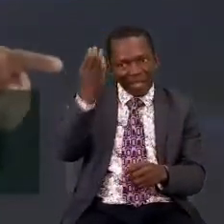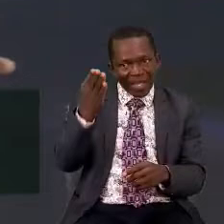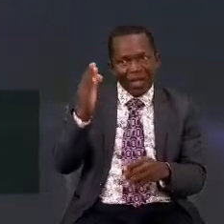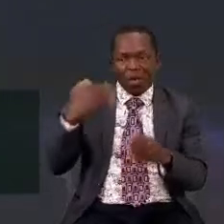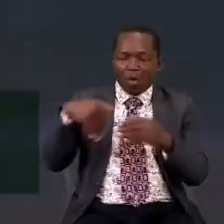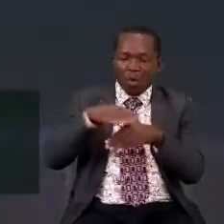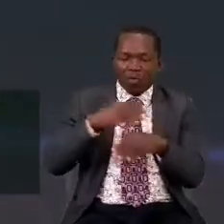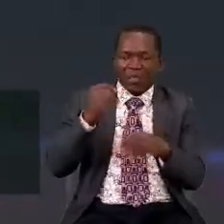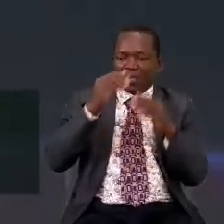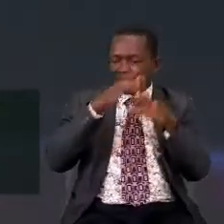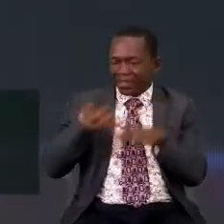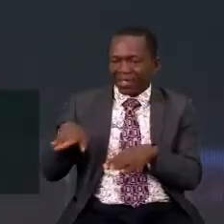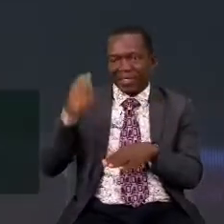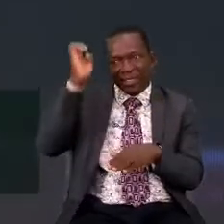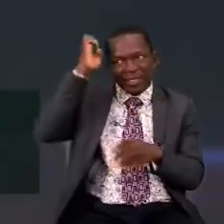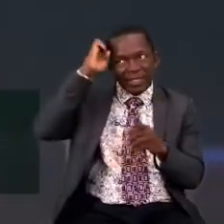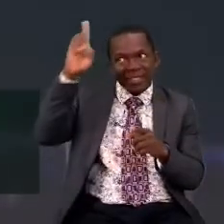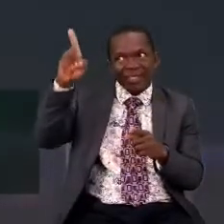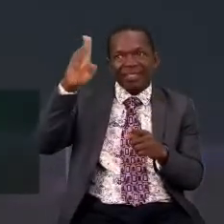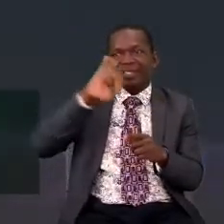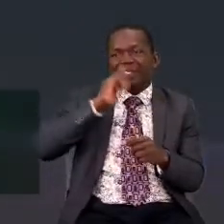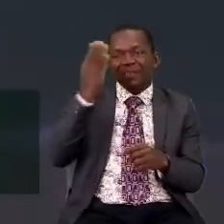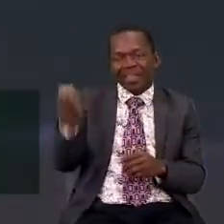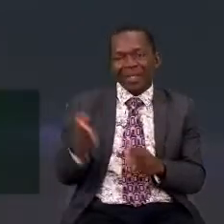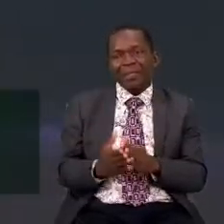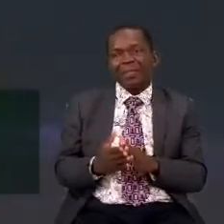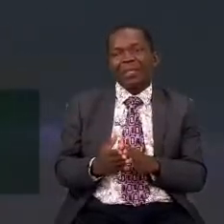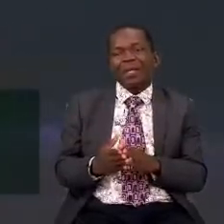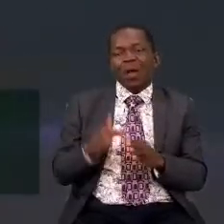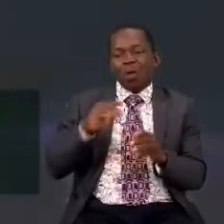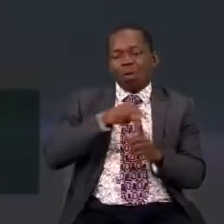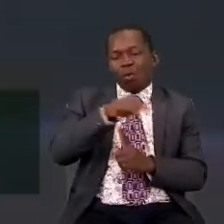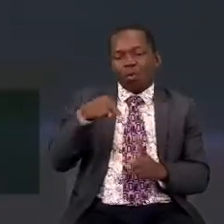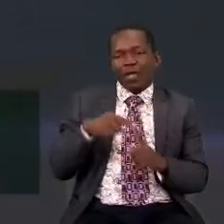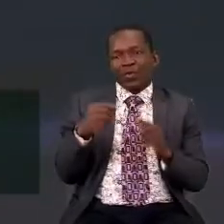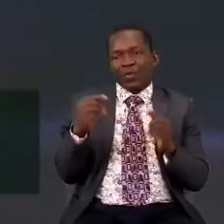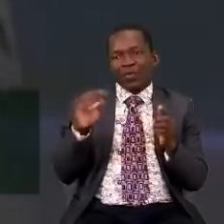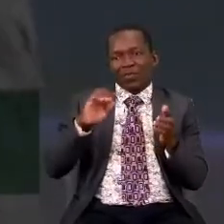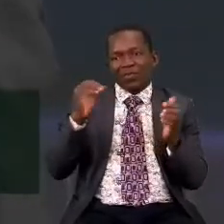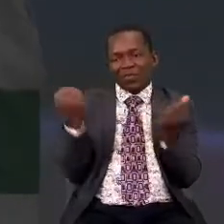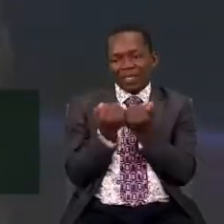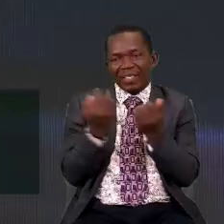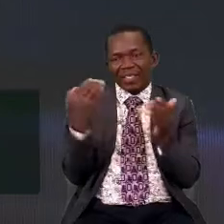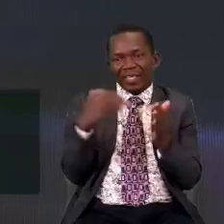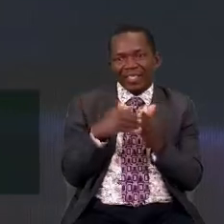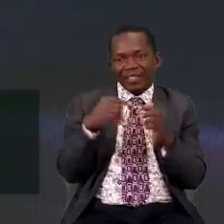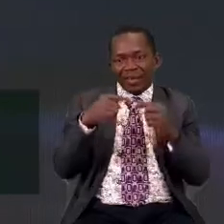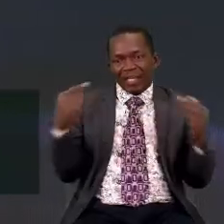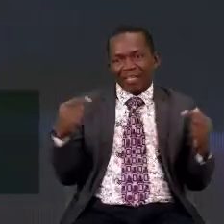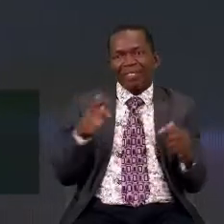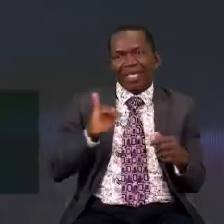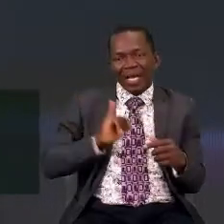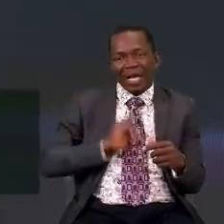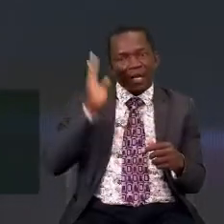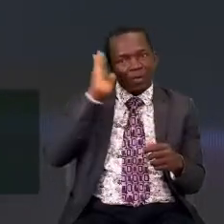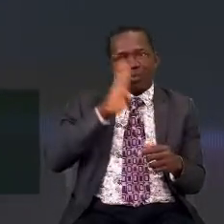is present there, anywhere, everywhere you go, as he has sent you, you're the captain of